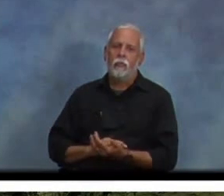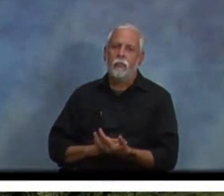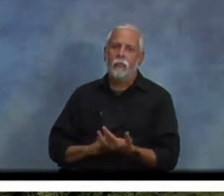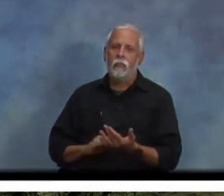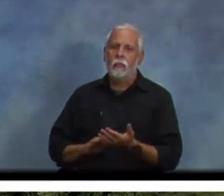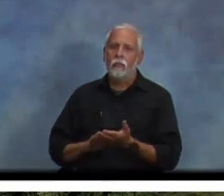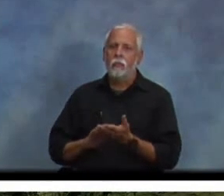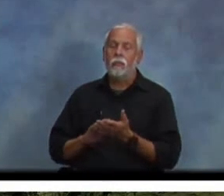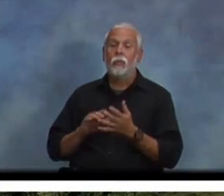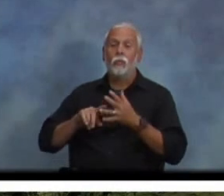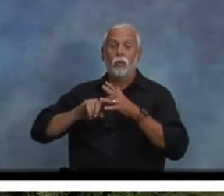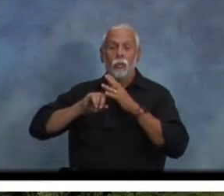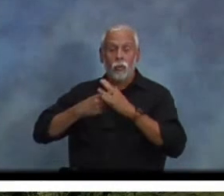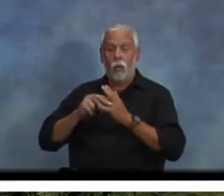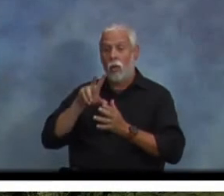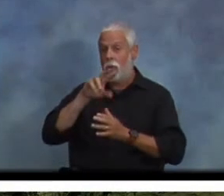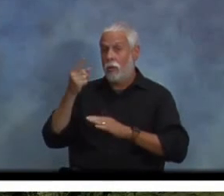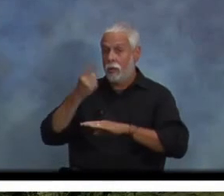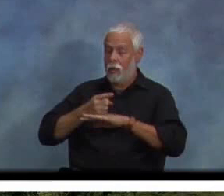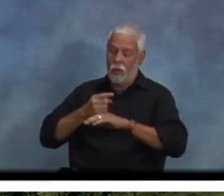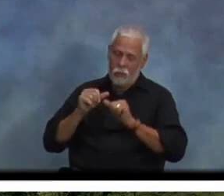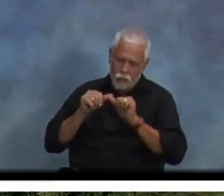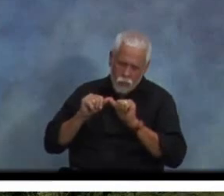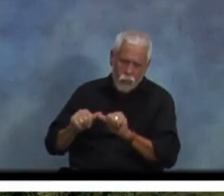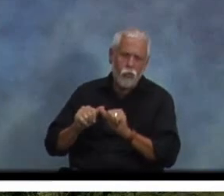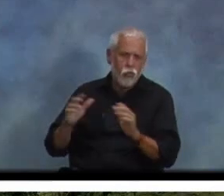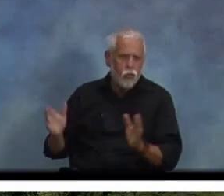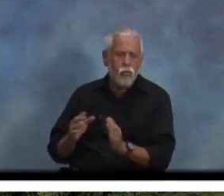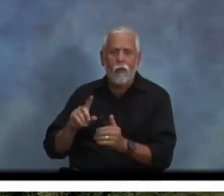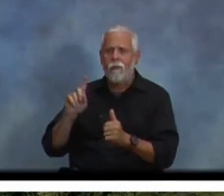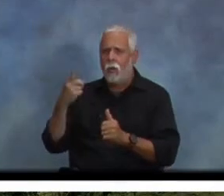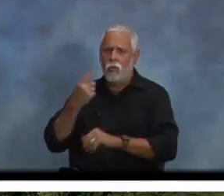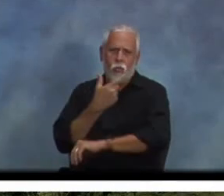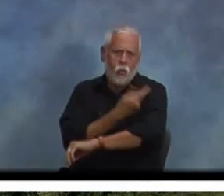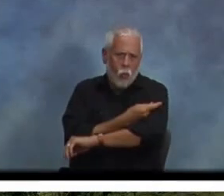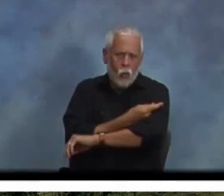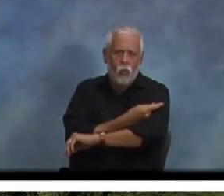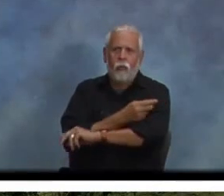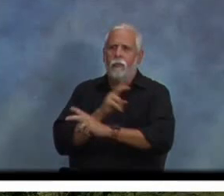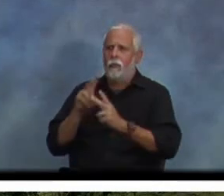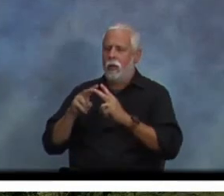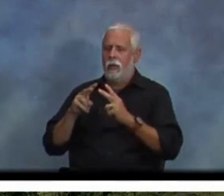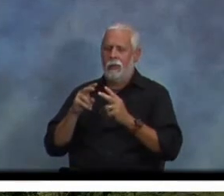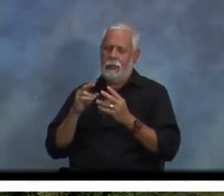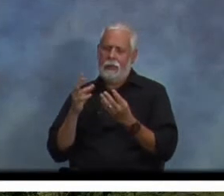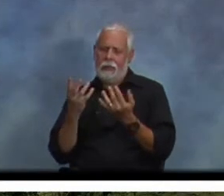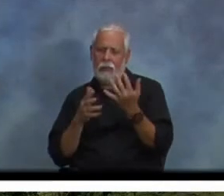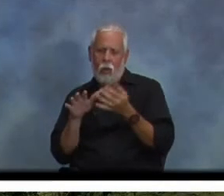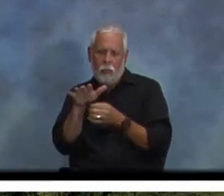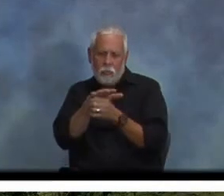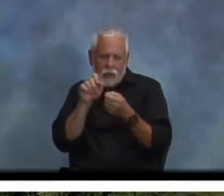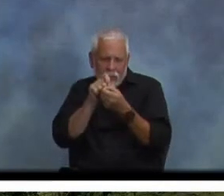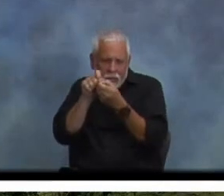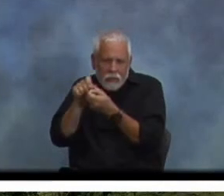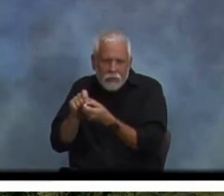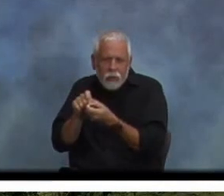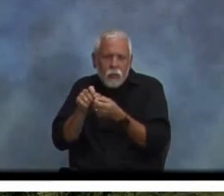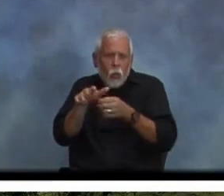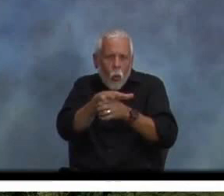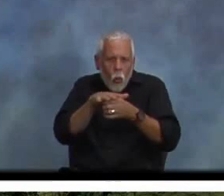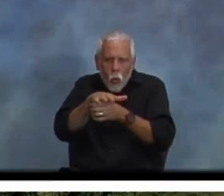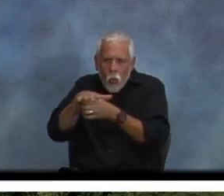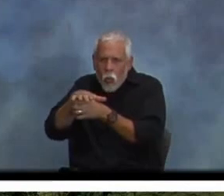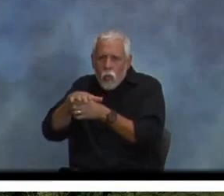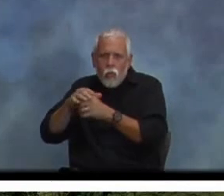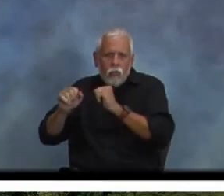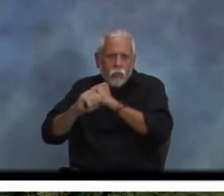We embarked on a 30-day push for first doses with a very, I guess I would call it very granular and localized campaign